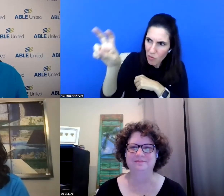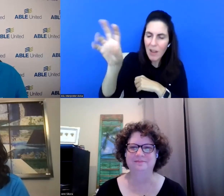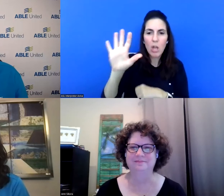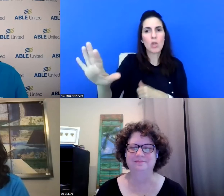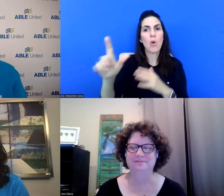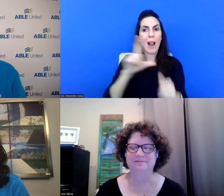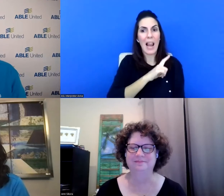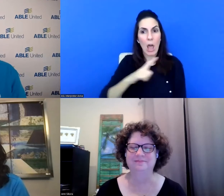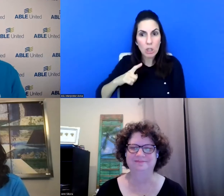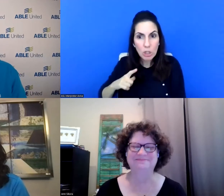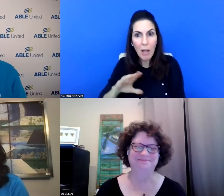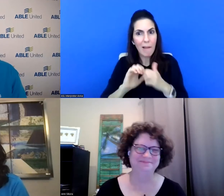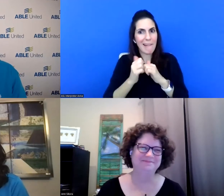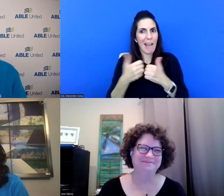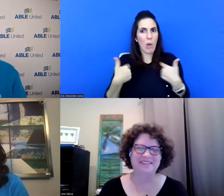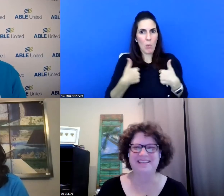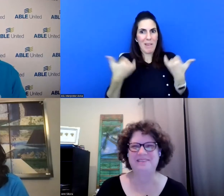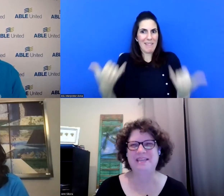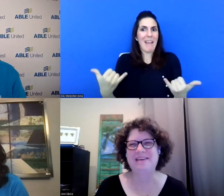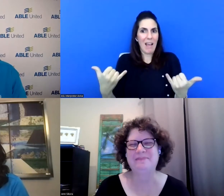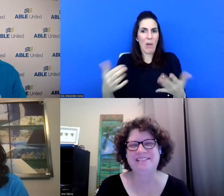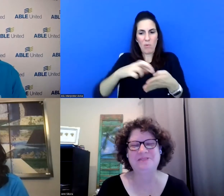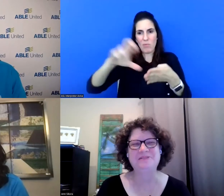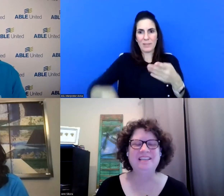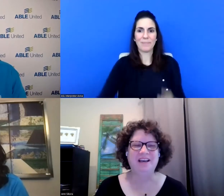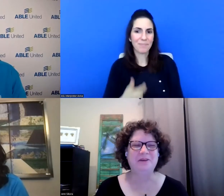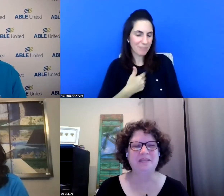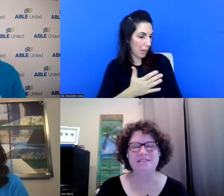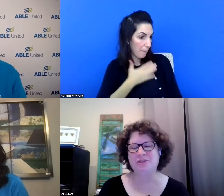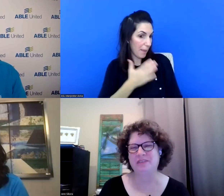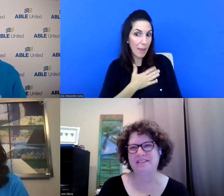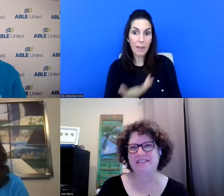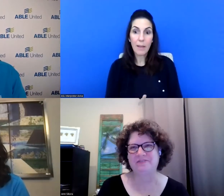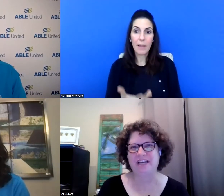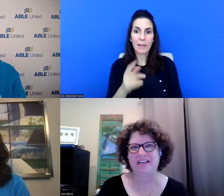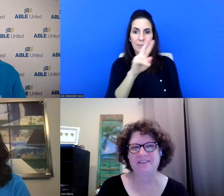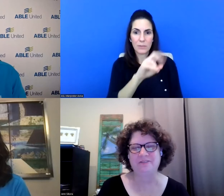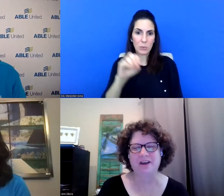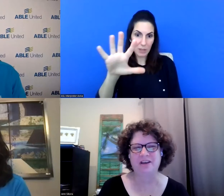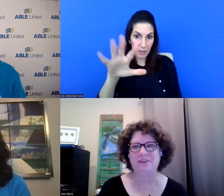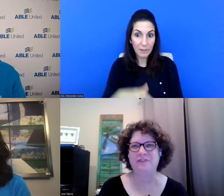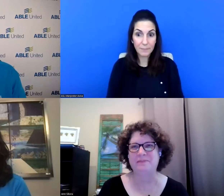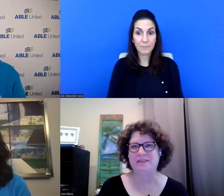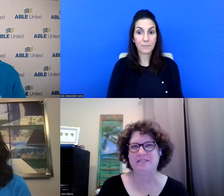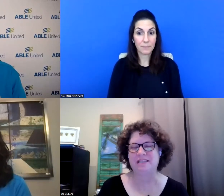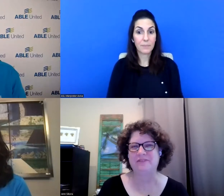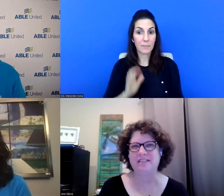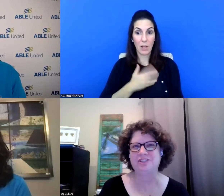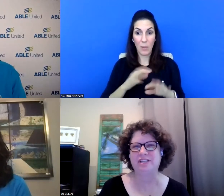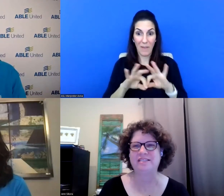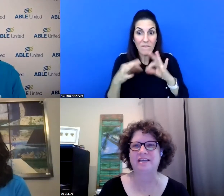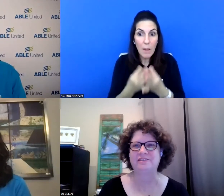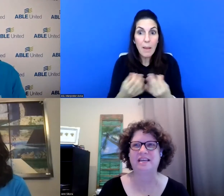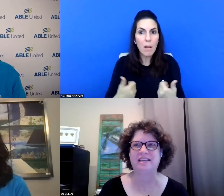got to where we are today. I'd be happy to. In 2005, our family was